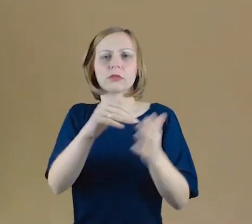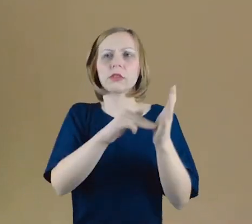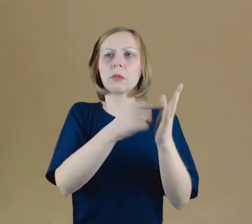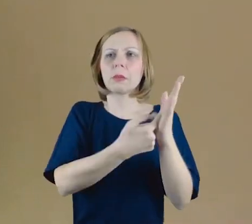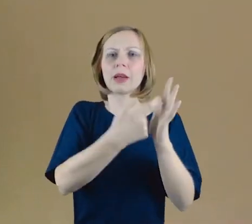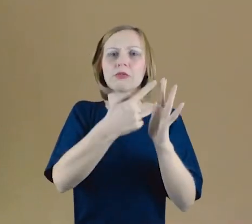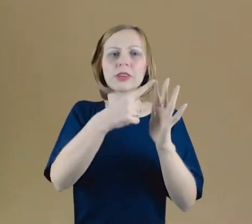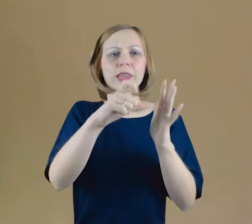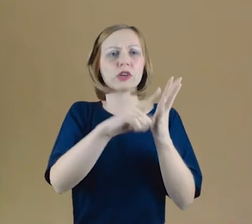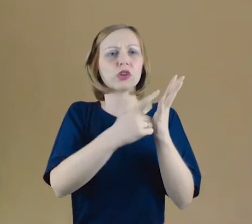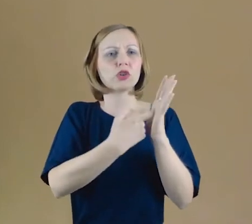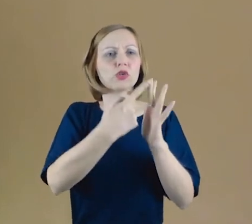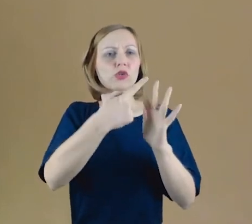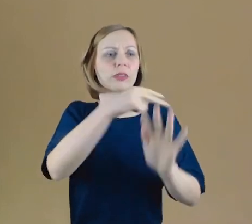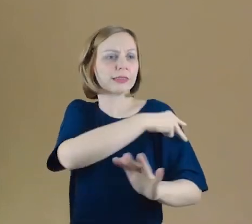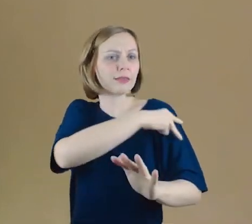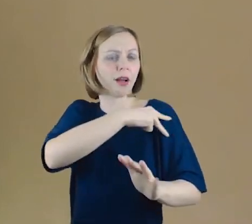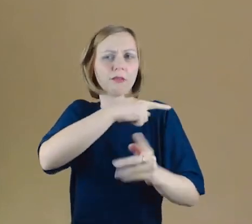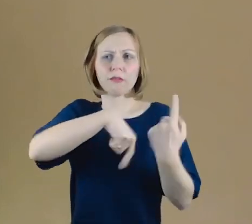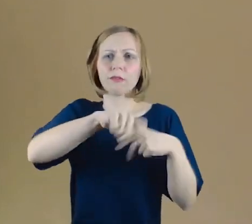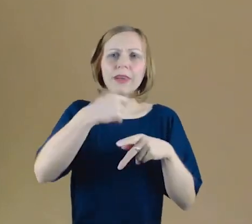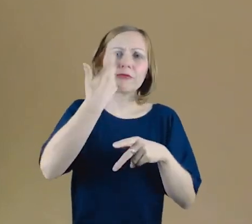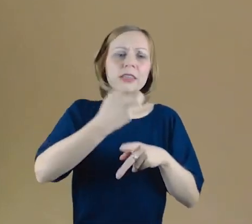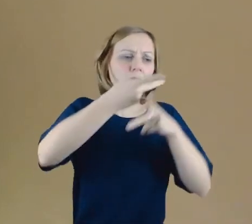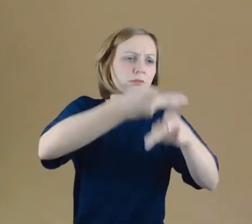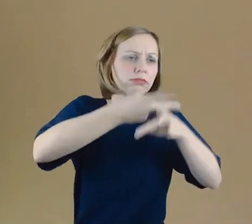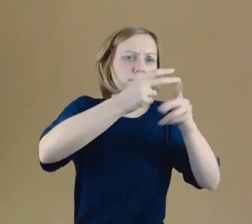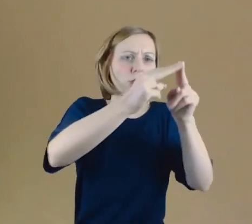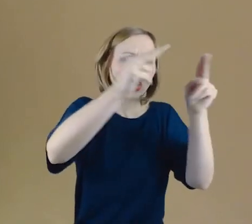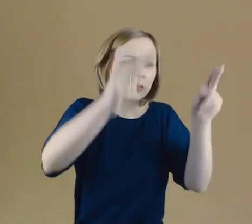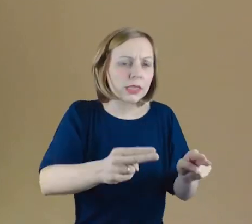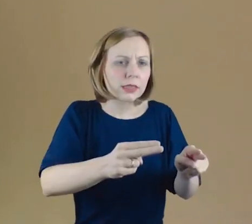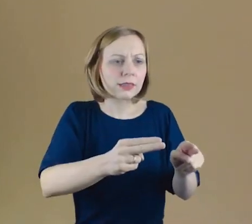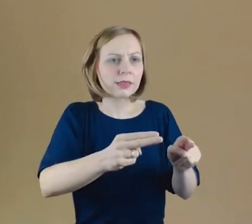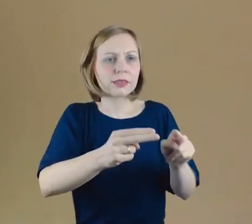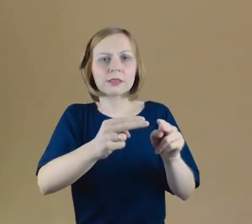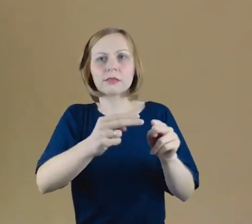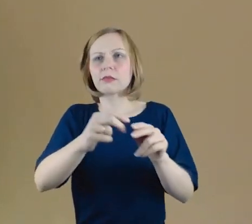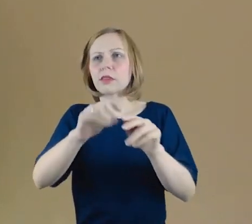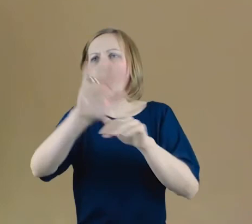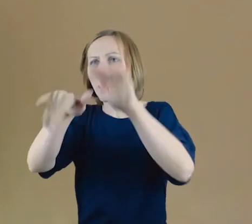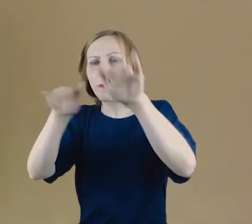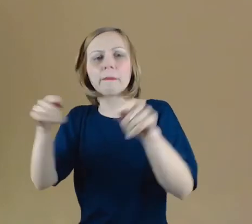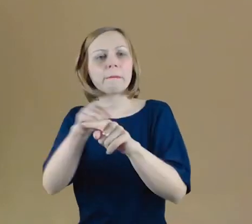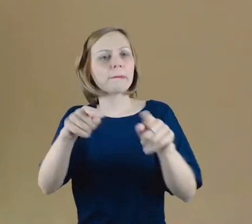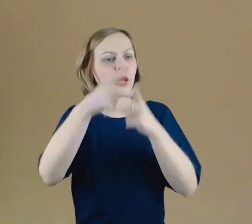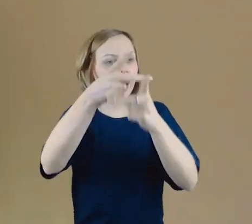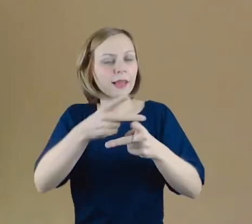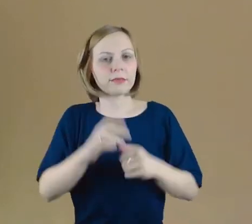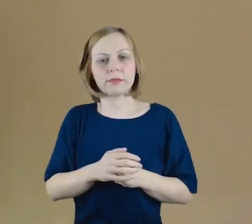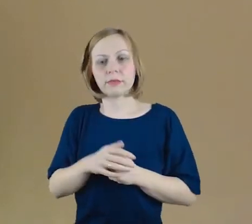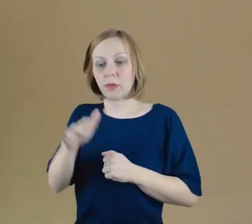are caring for people every day in our hospices and in people's homes. We pray for family members who